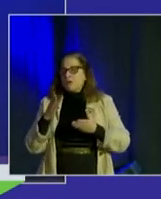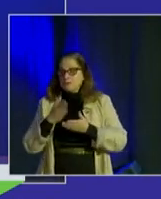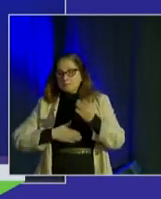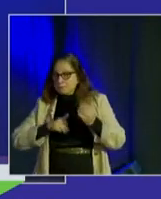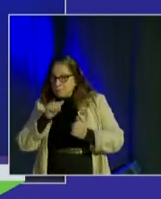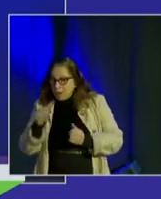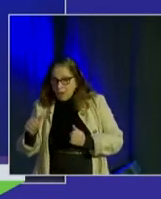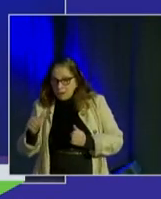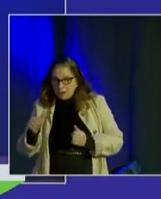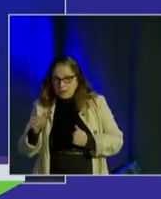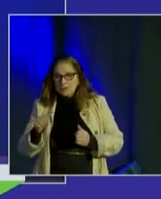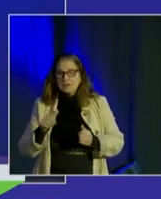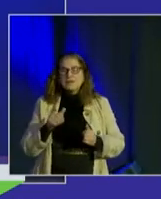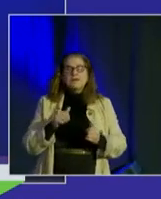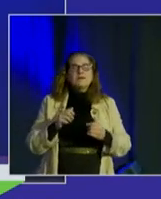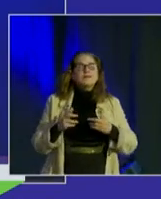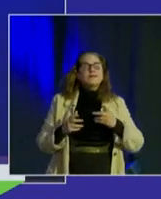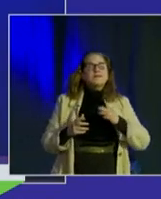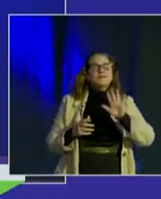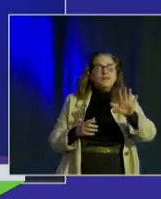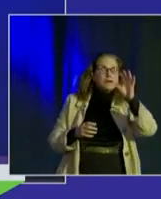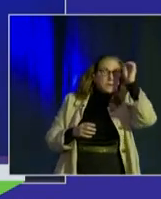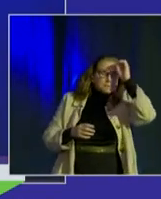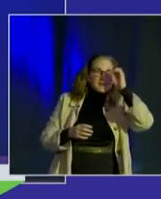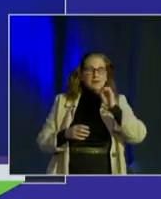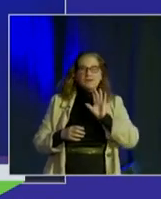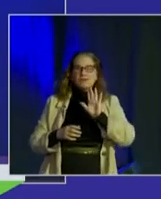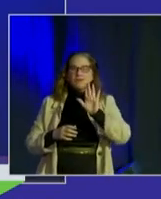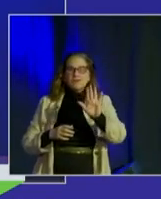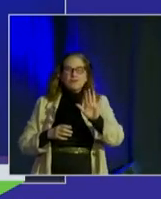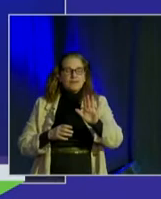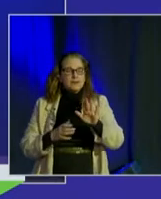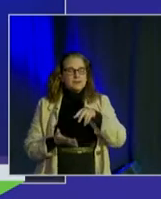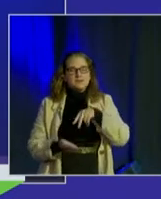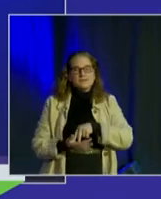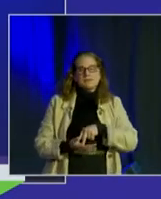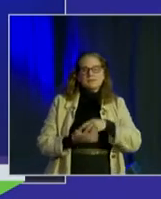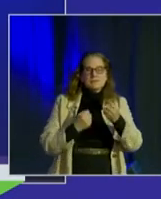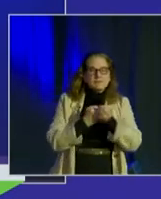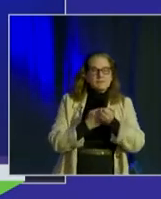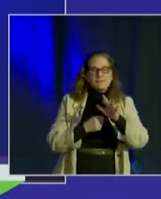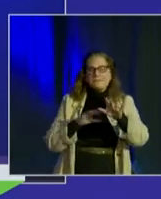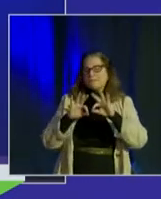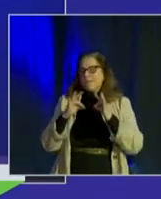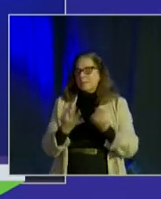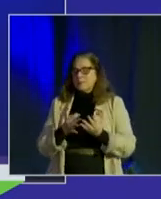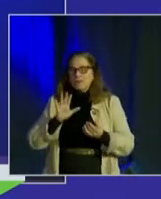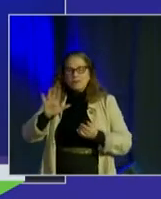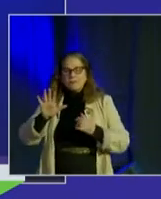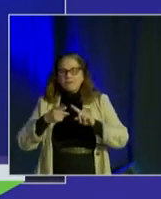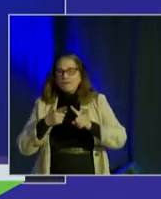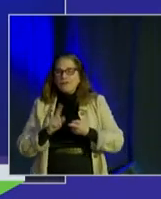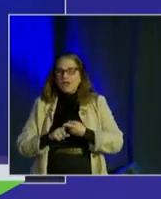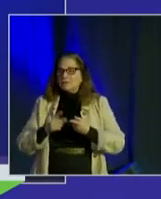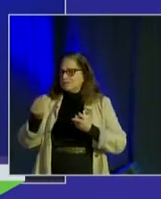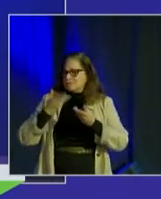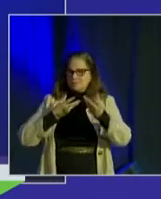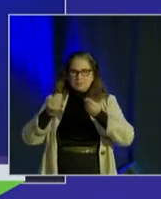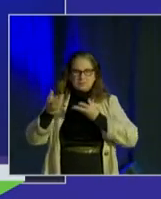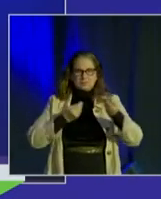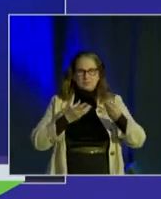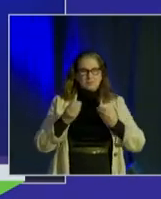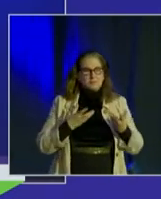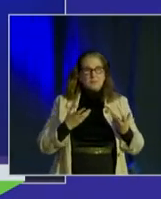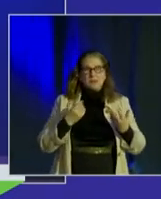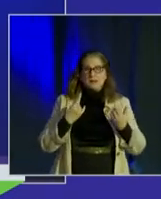you need for your communities, for your family, and for yourself. This is our opportunity to hear from you about the district's